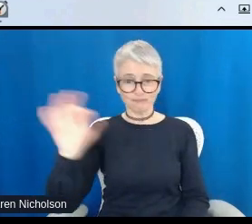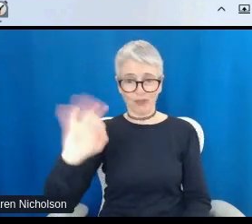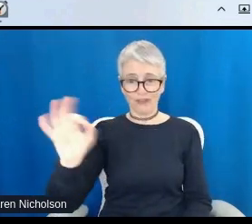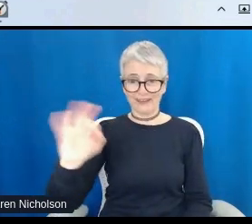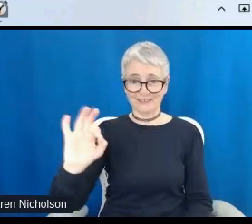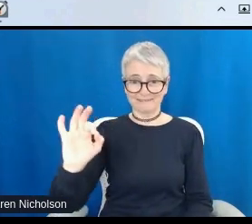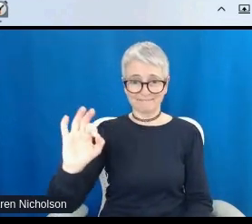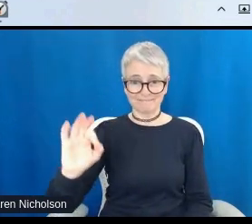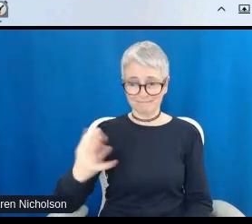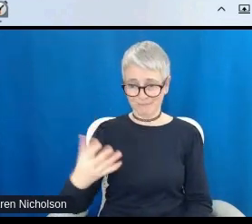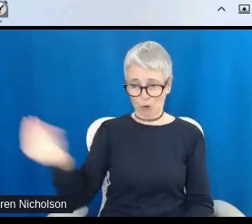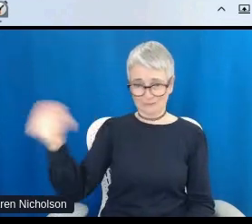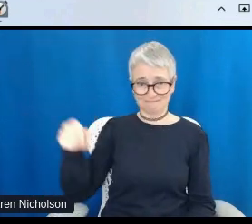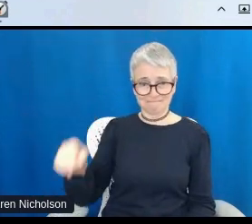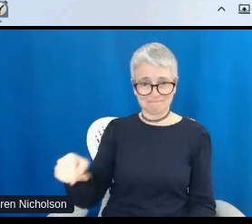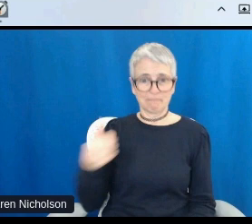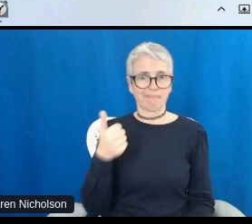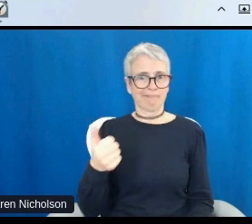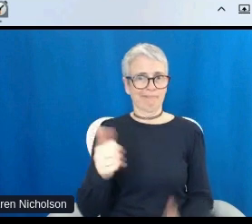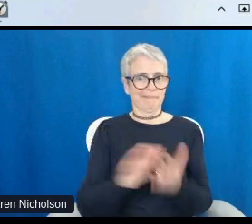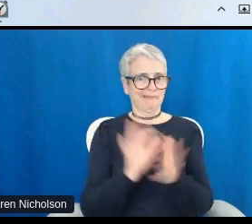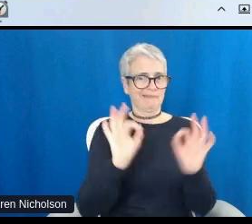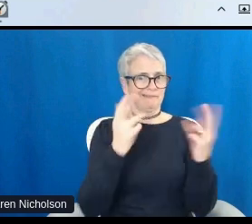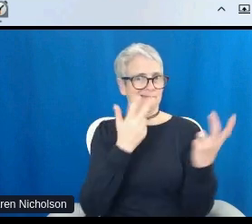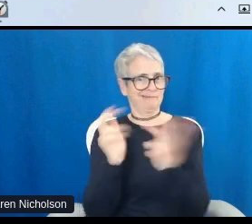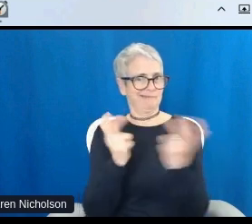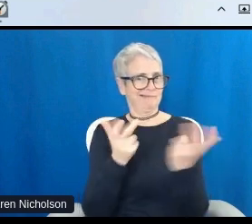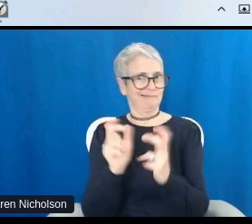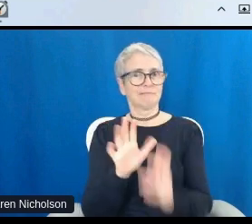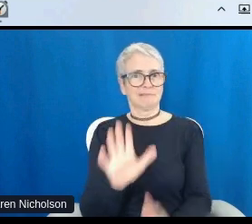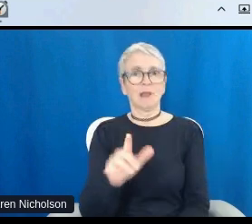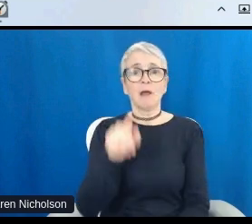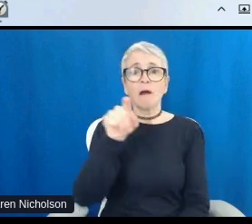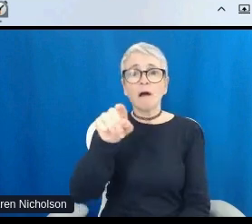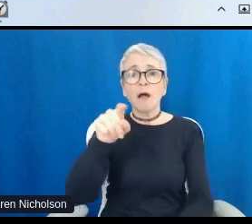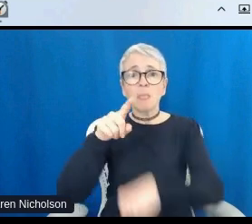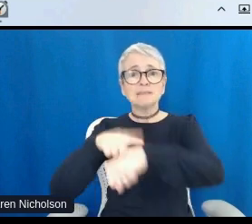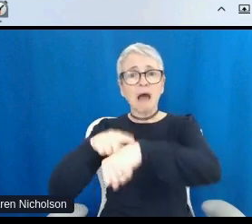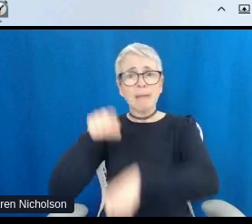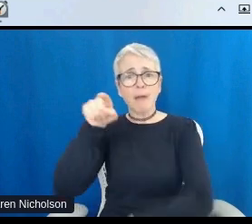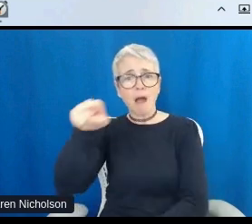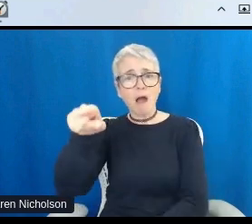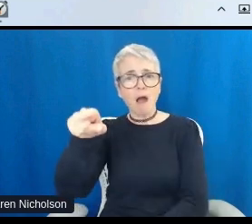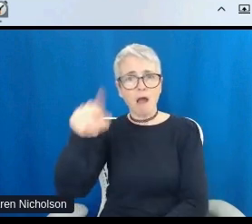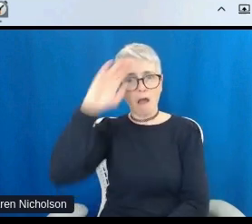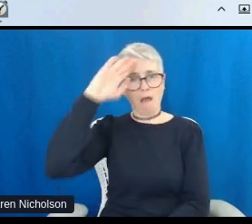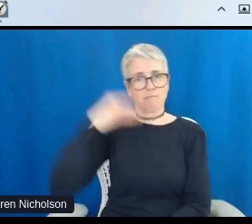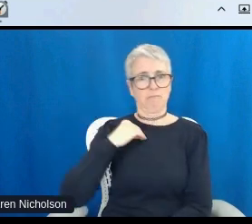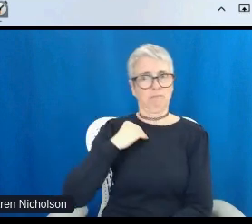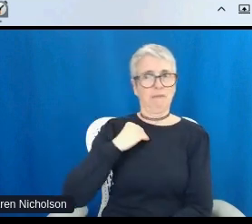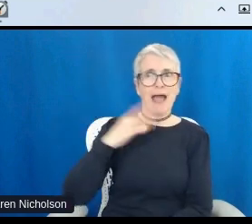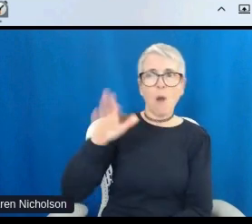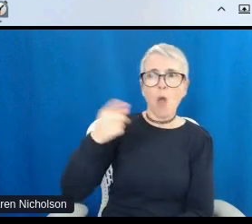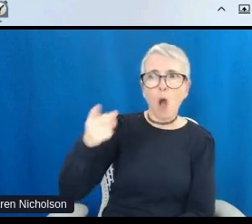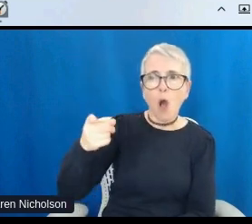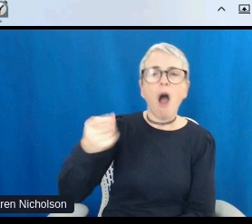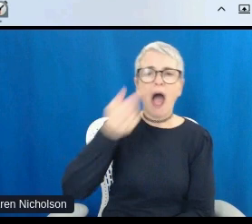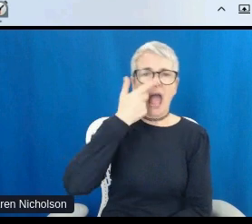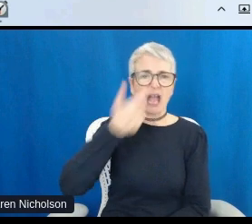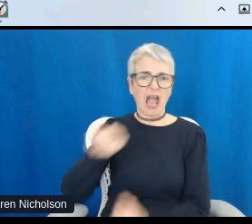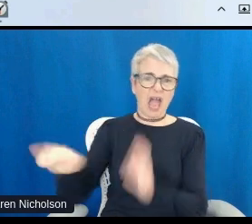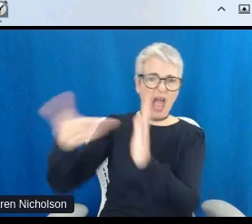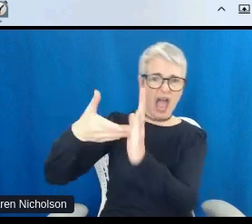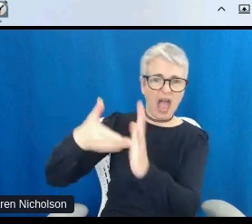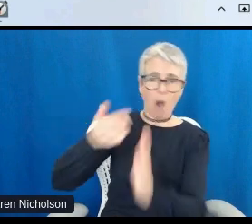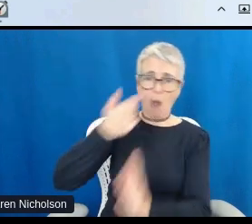those potential distractions. And this timer will keep going, reminding us how long we've got left. And I can optionally put in a break